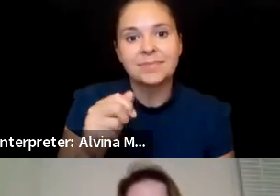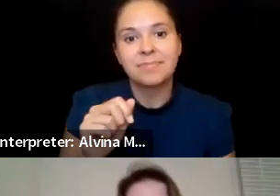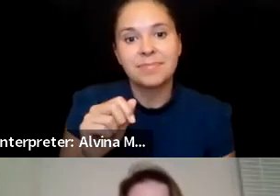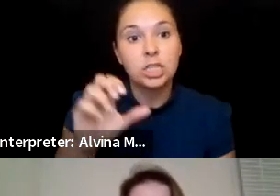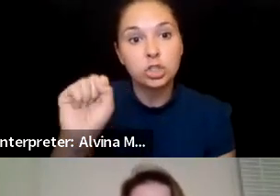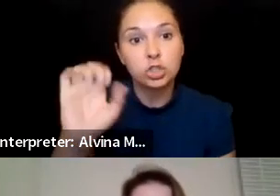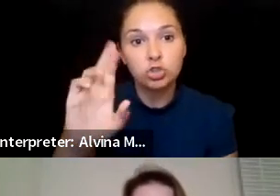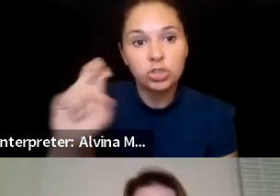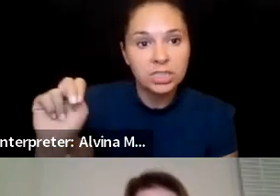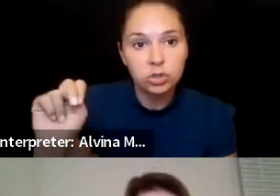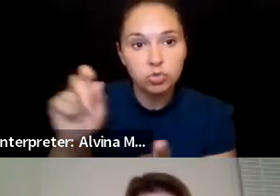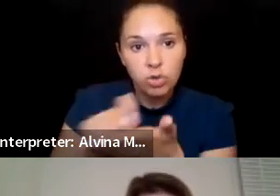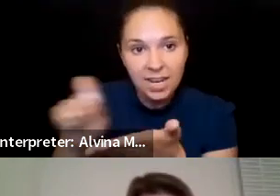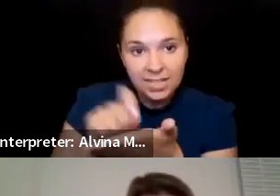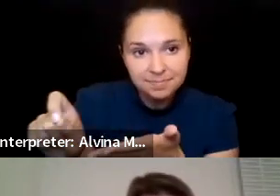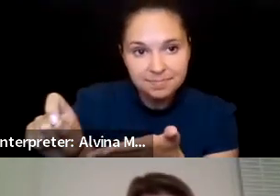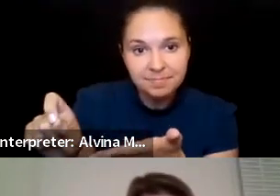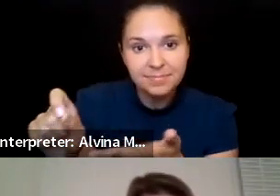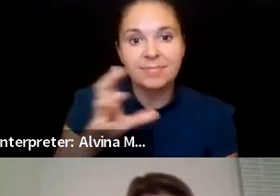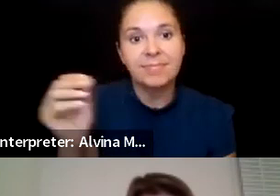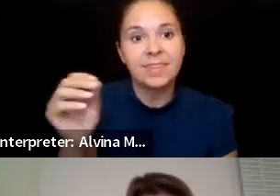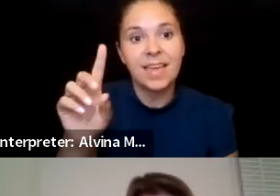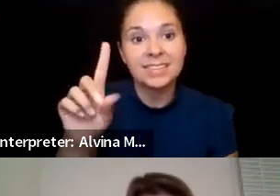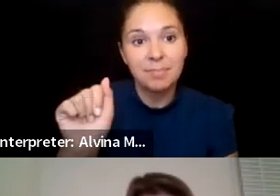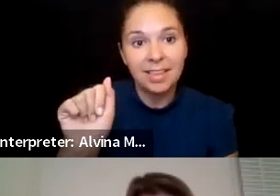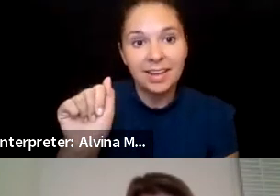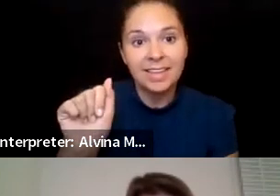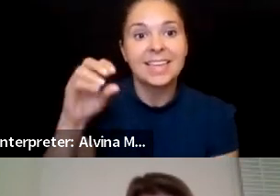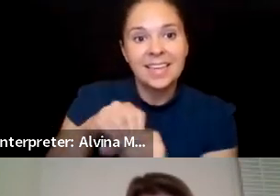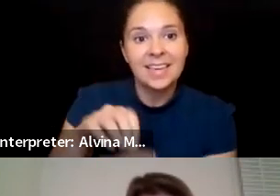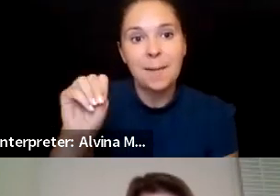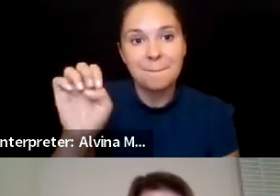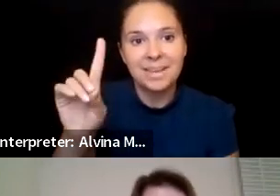screenwriting and disability in the media.